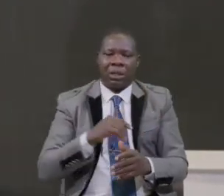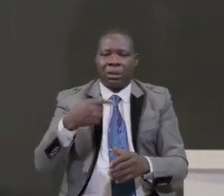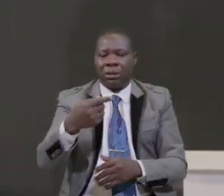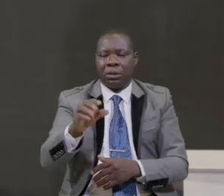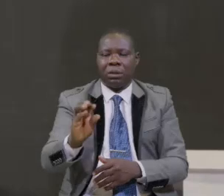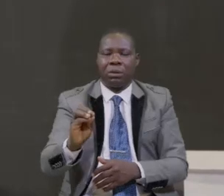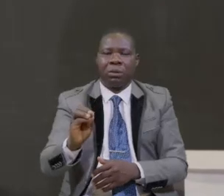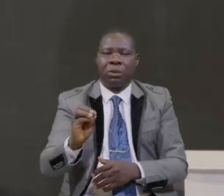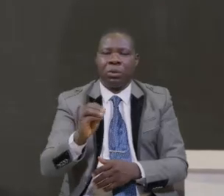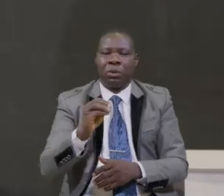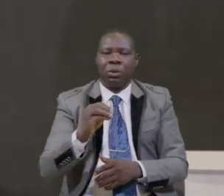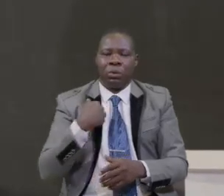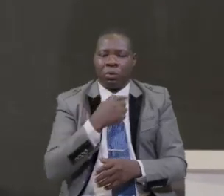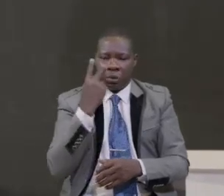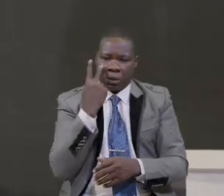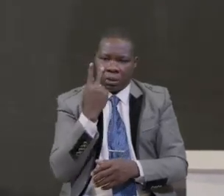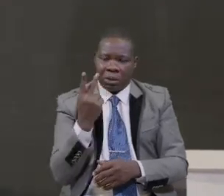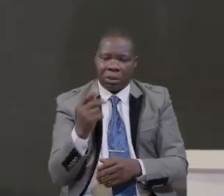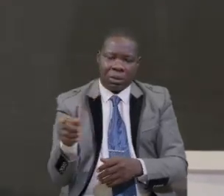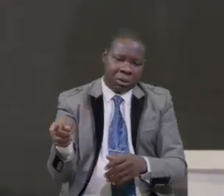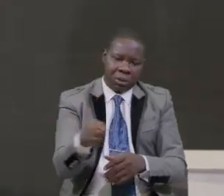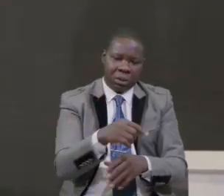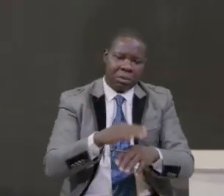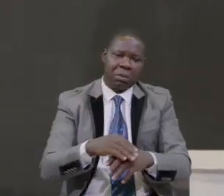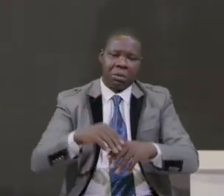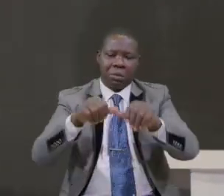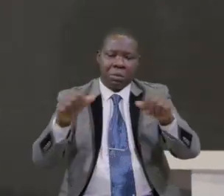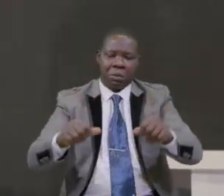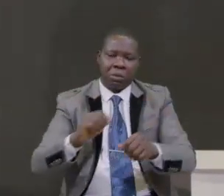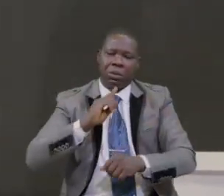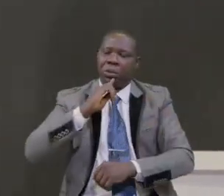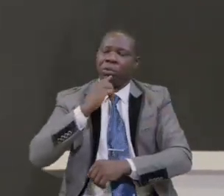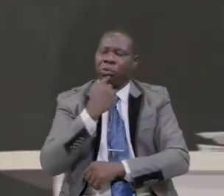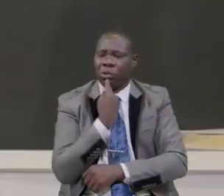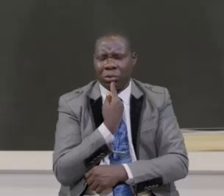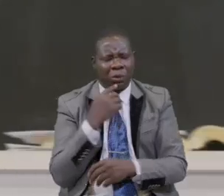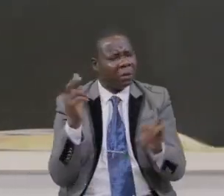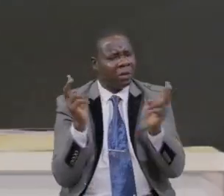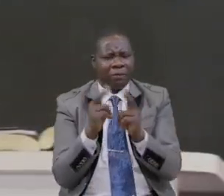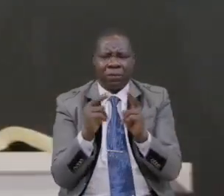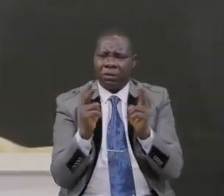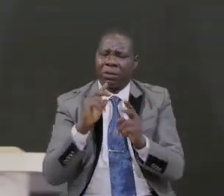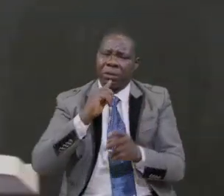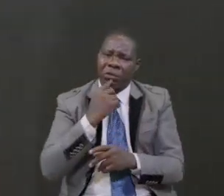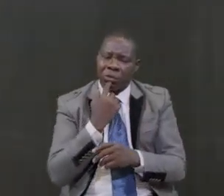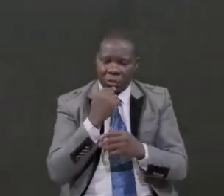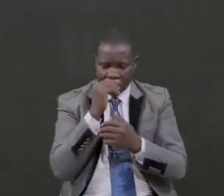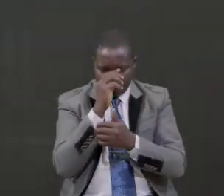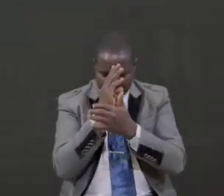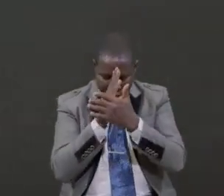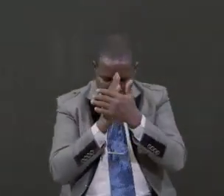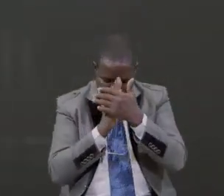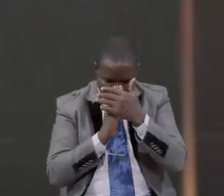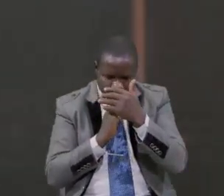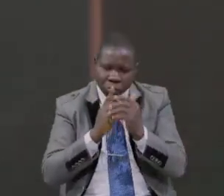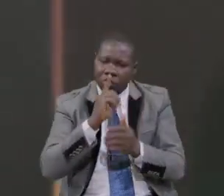see them on the pulpit. They're serious, dead serious. They're sober, really sober. But